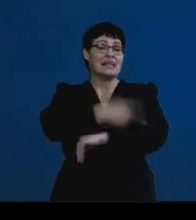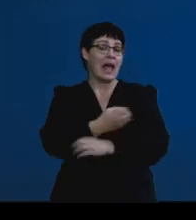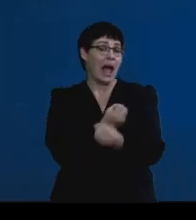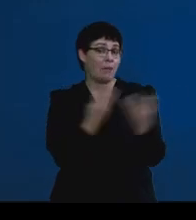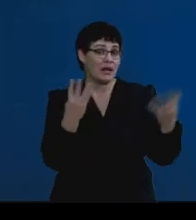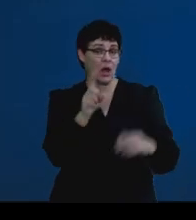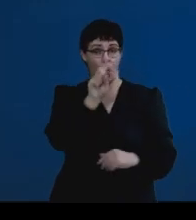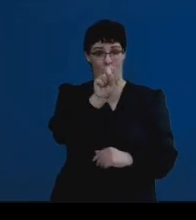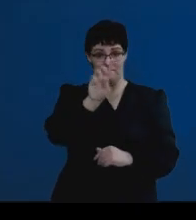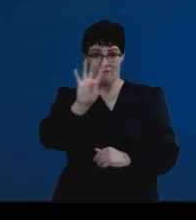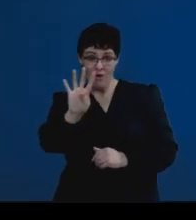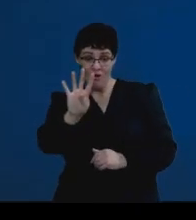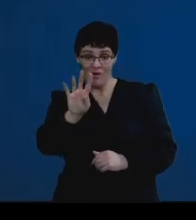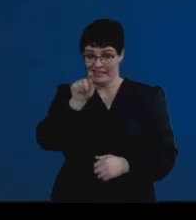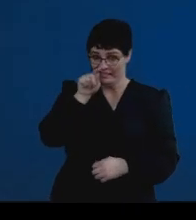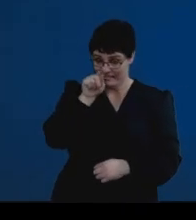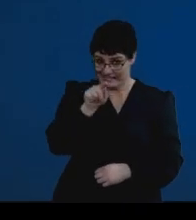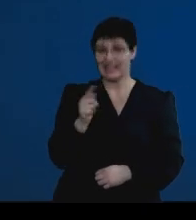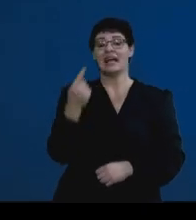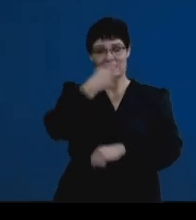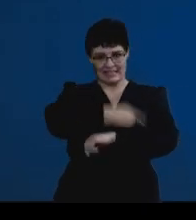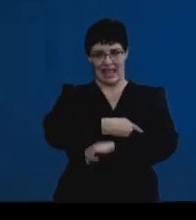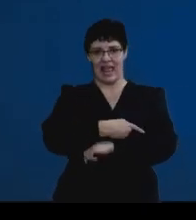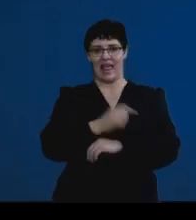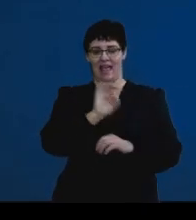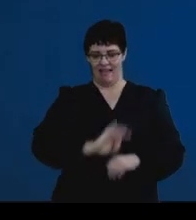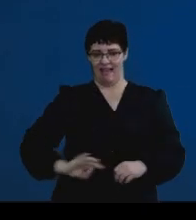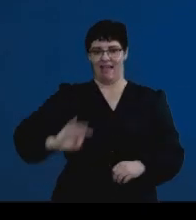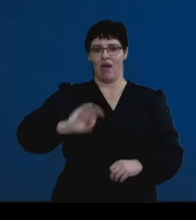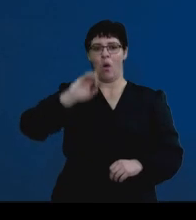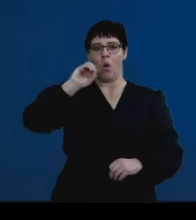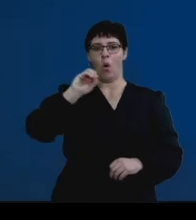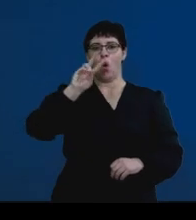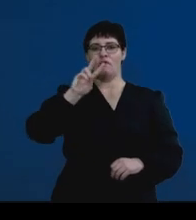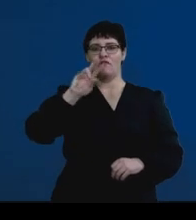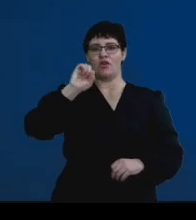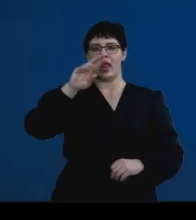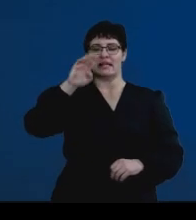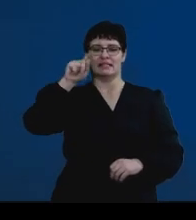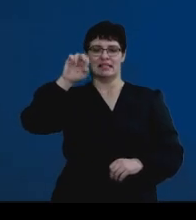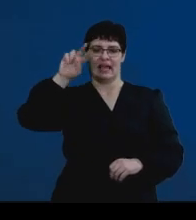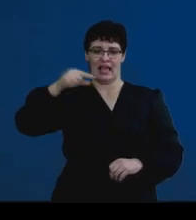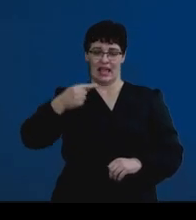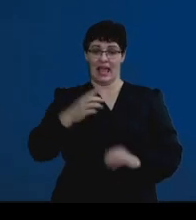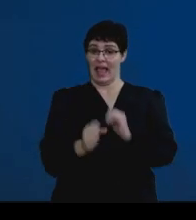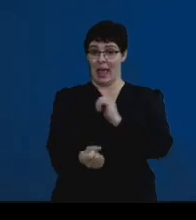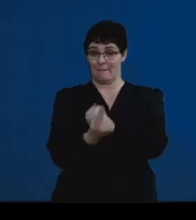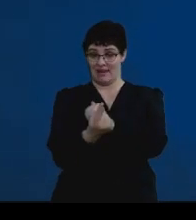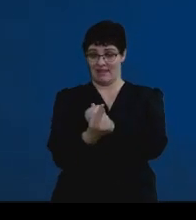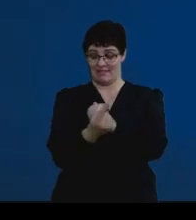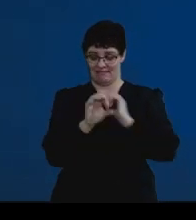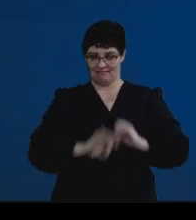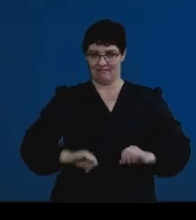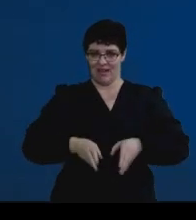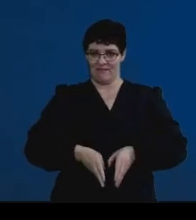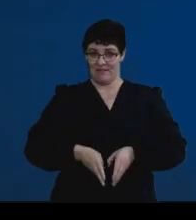is seen as the day when ovulation takes place. And the mechanism behind a contraceptive pill is based